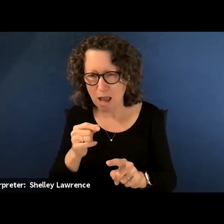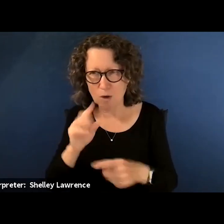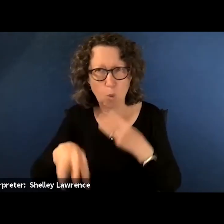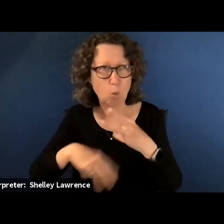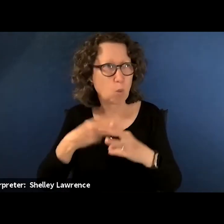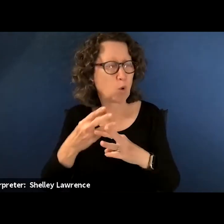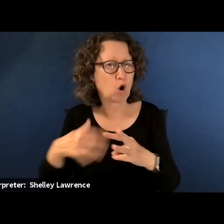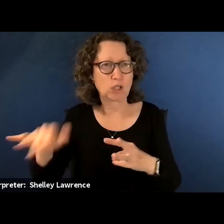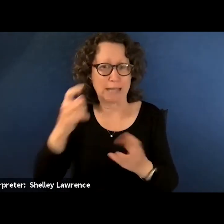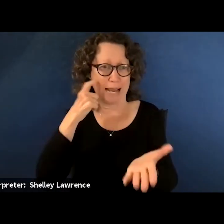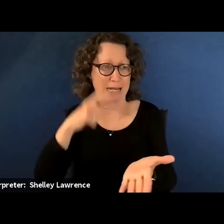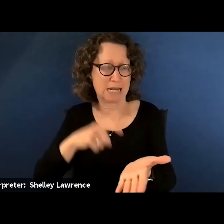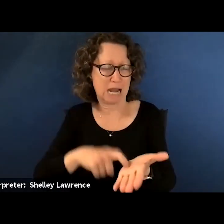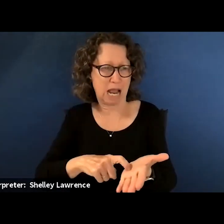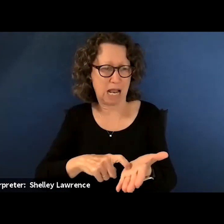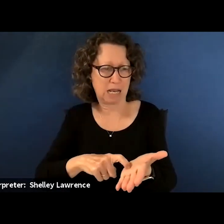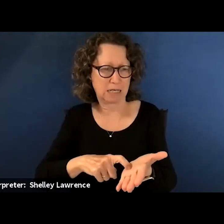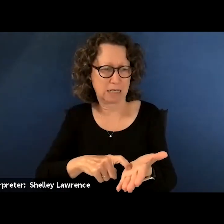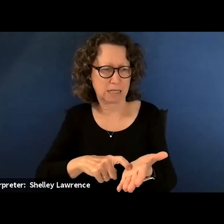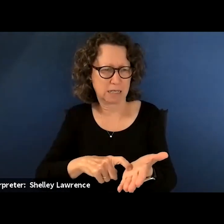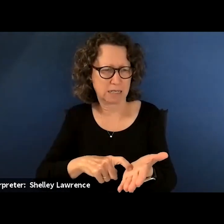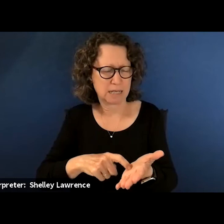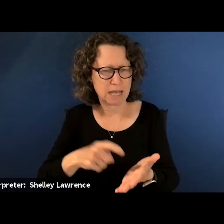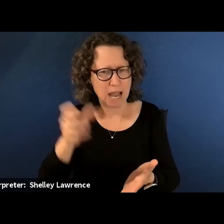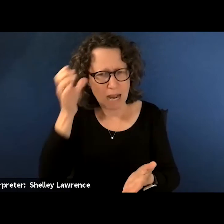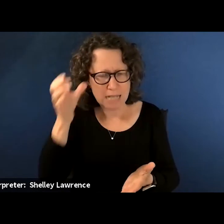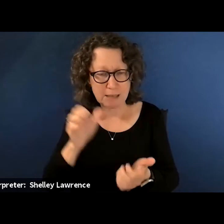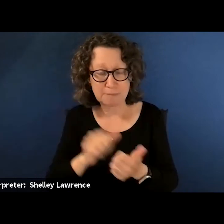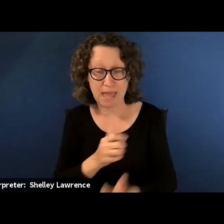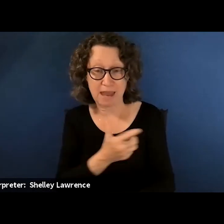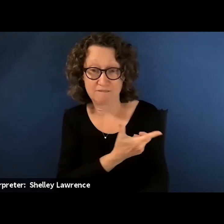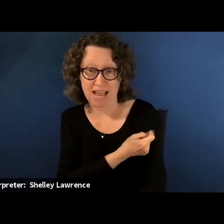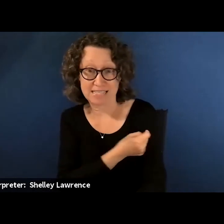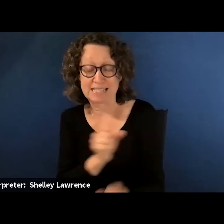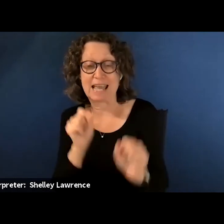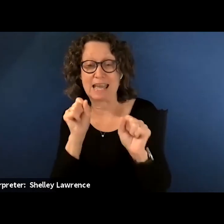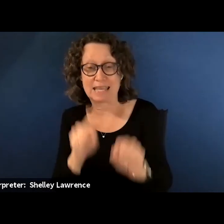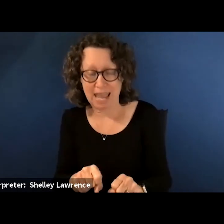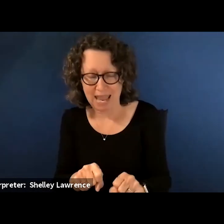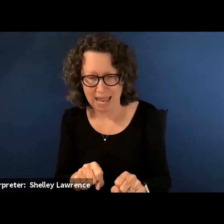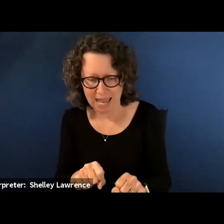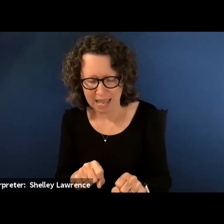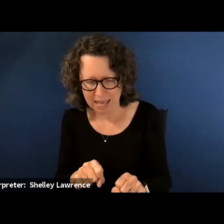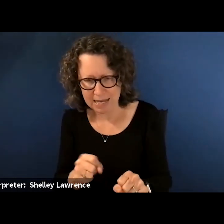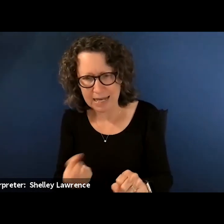worldwide acknowledged concept where vaccines can enhance